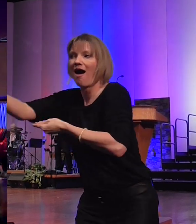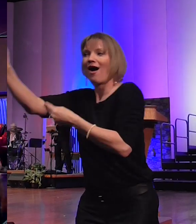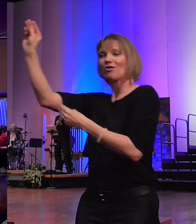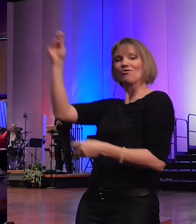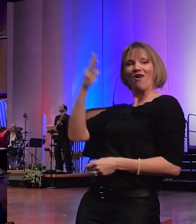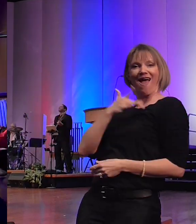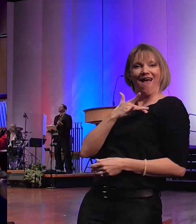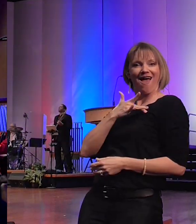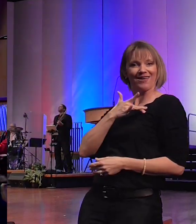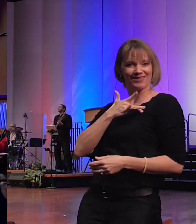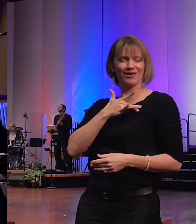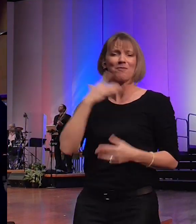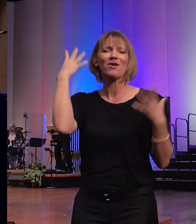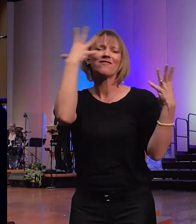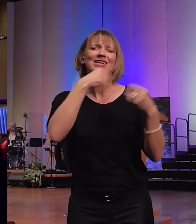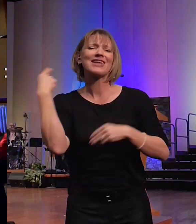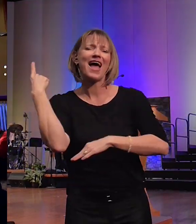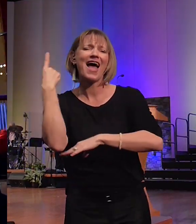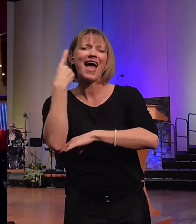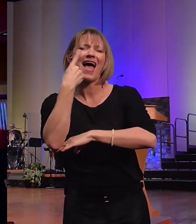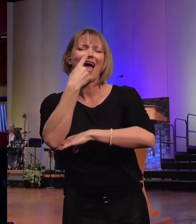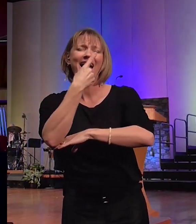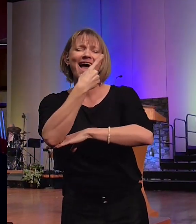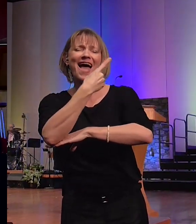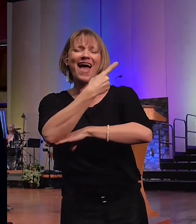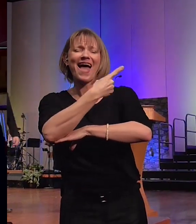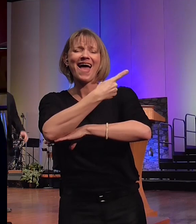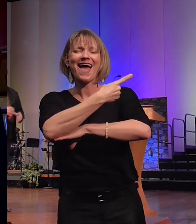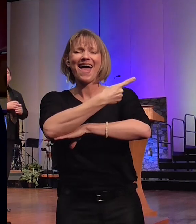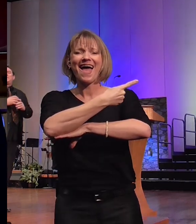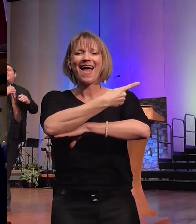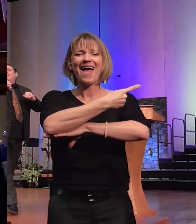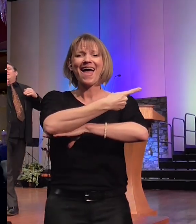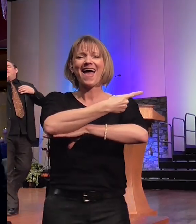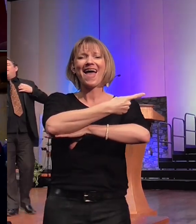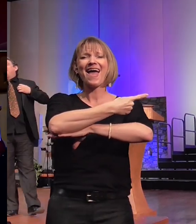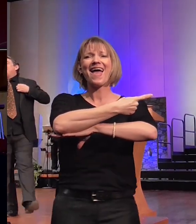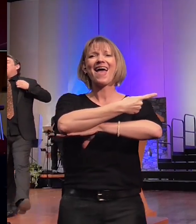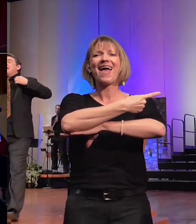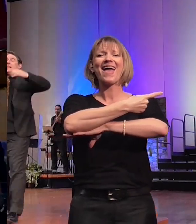for grace. It's a beautiful day.